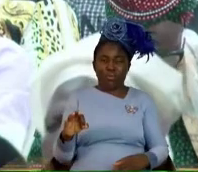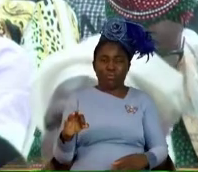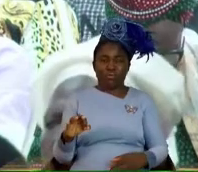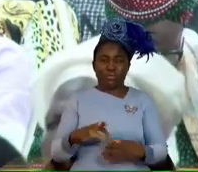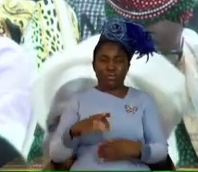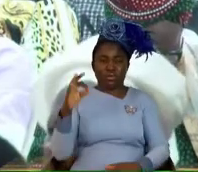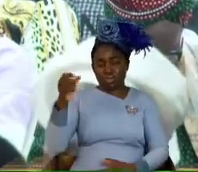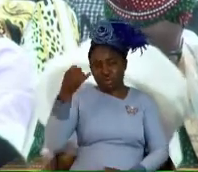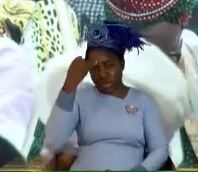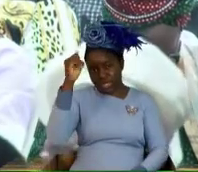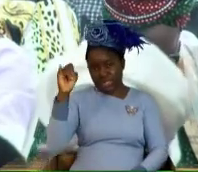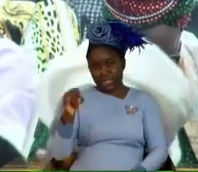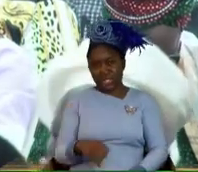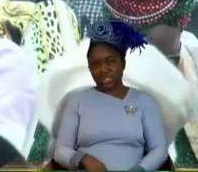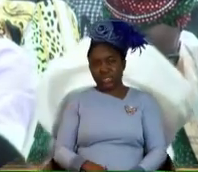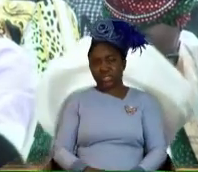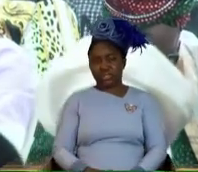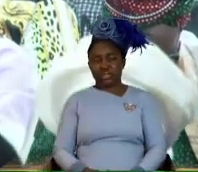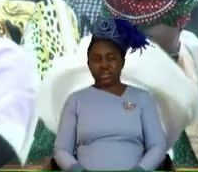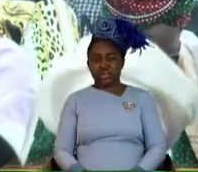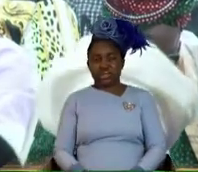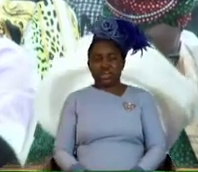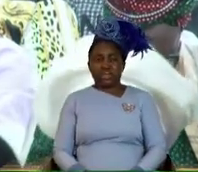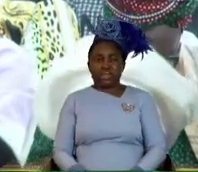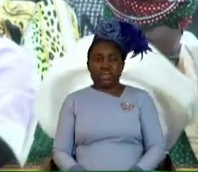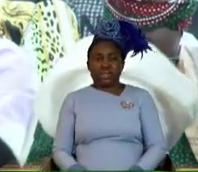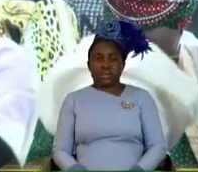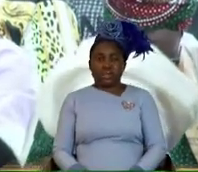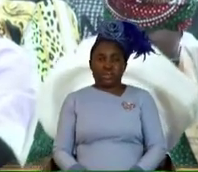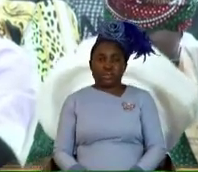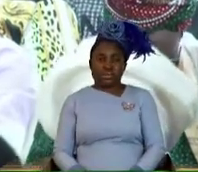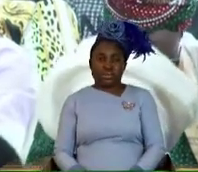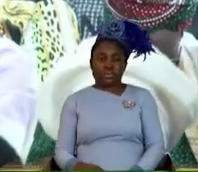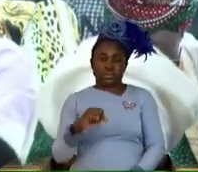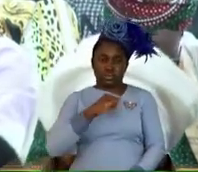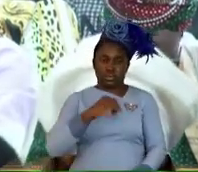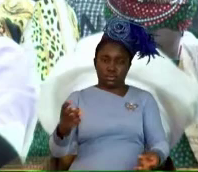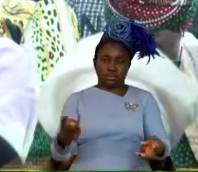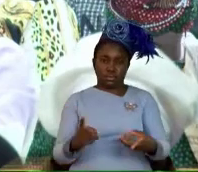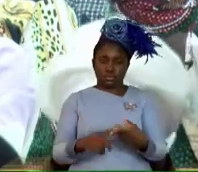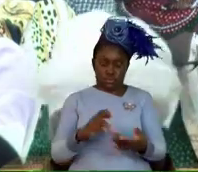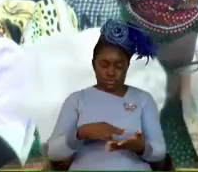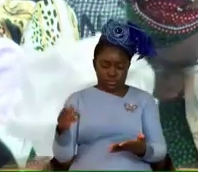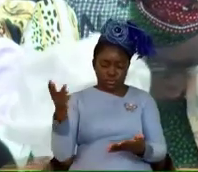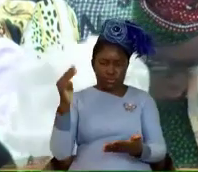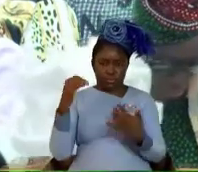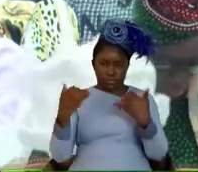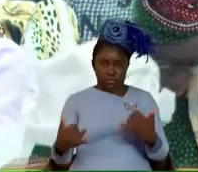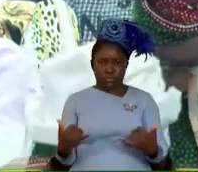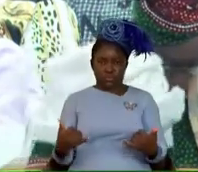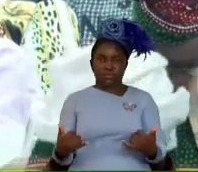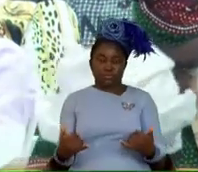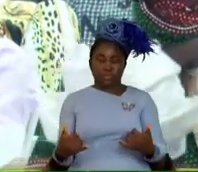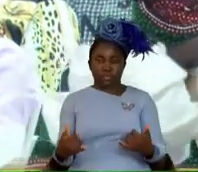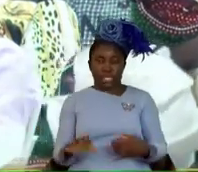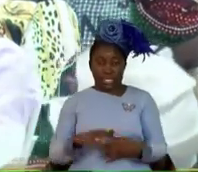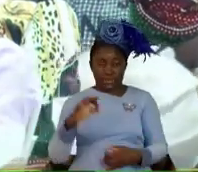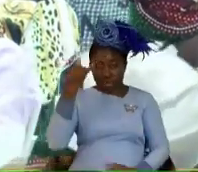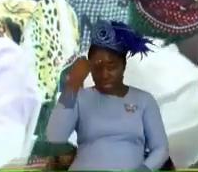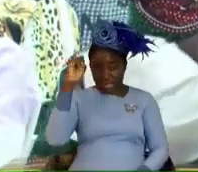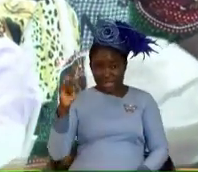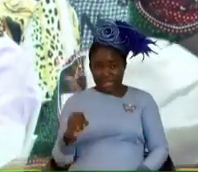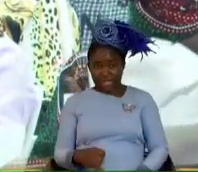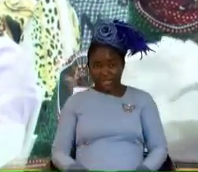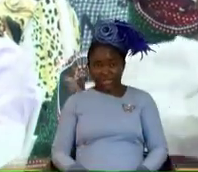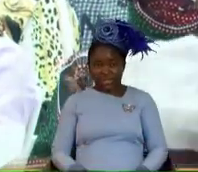of spiritual intelligence. I want to run through them now. When we say spiritual